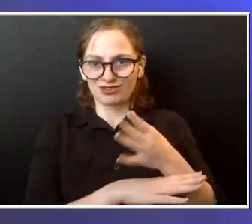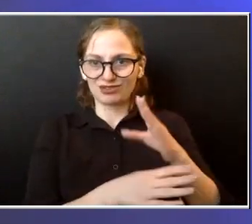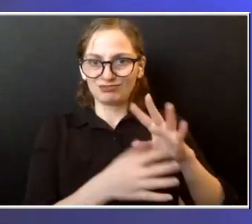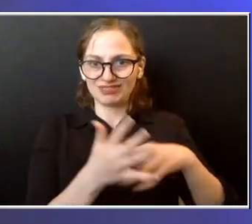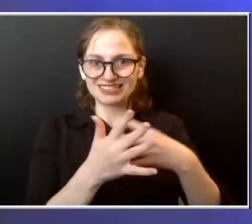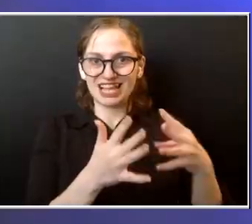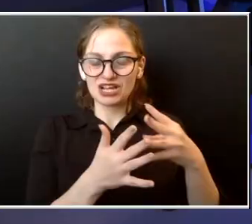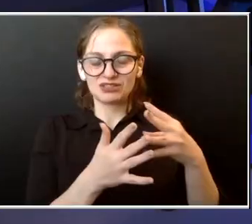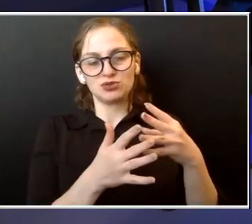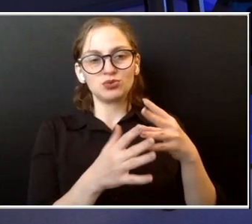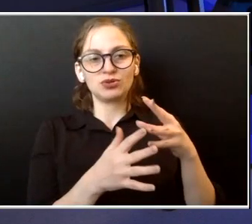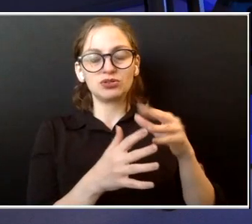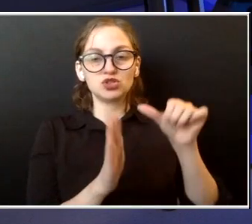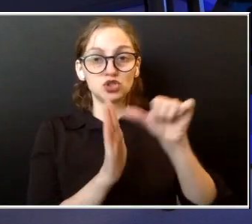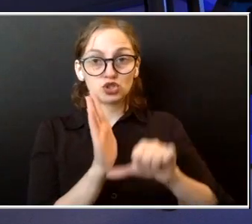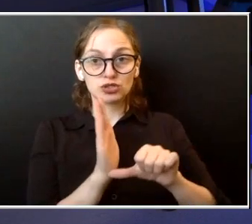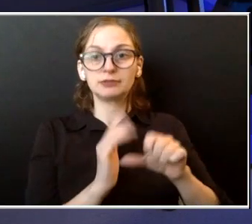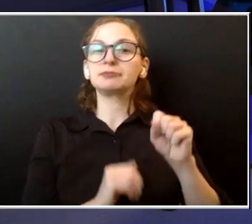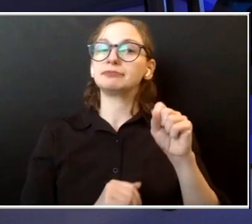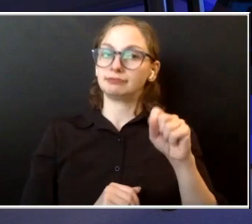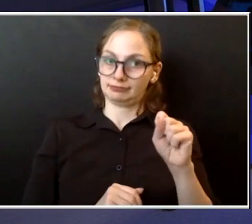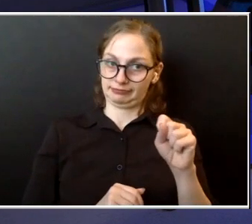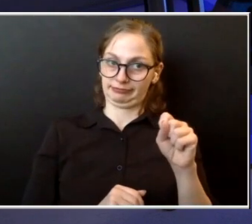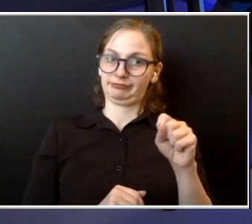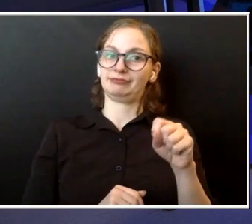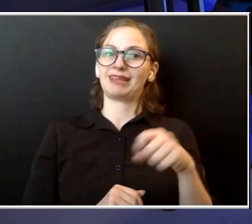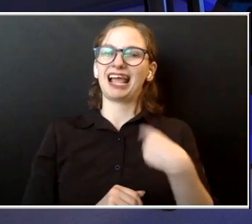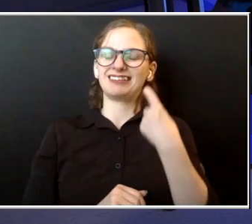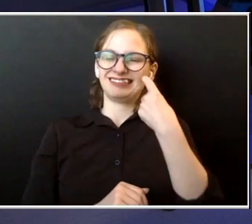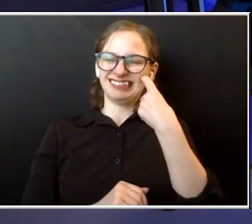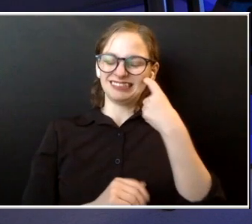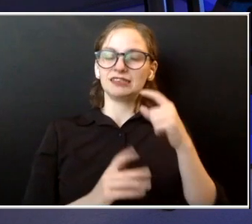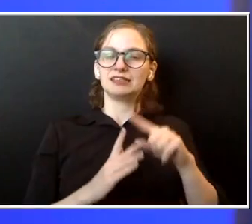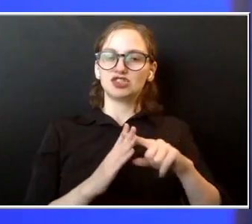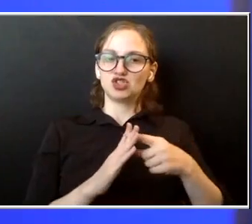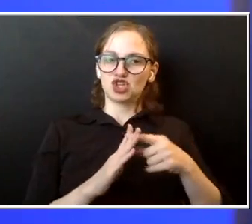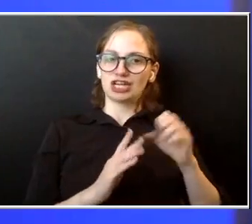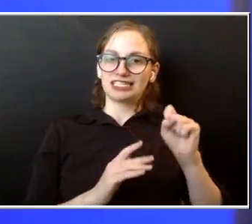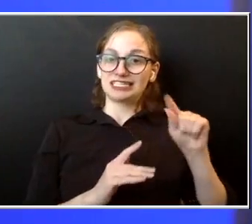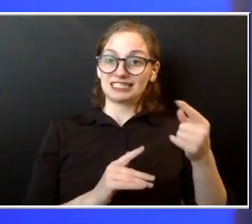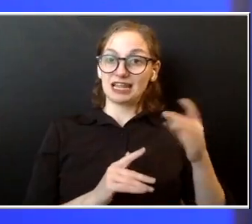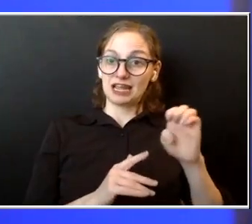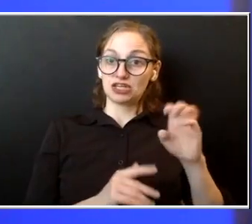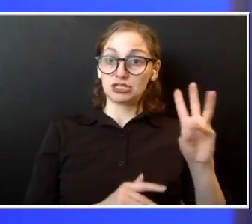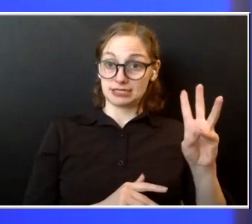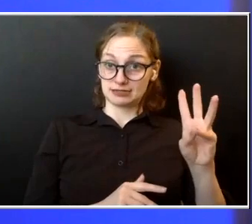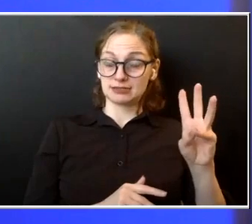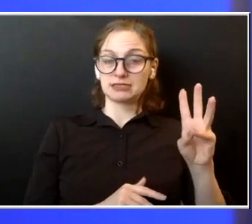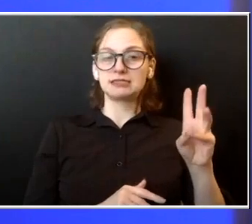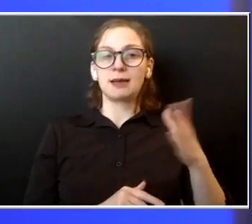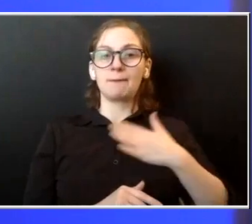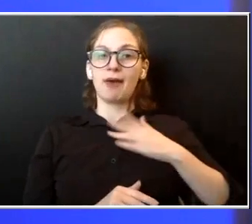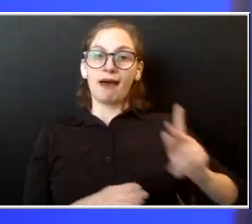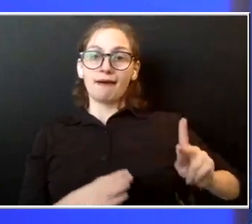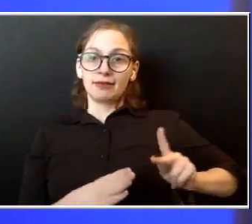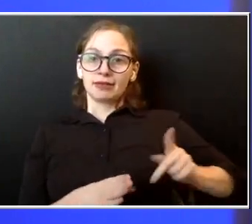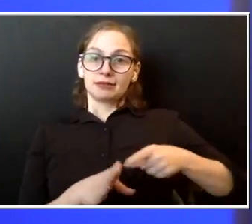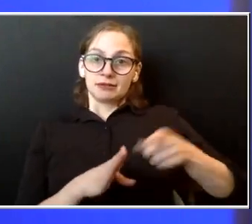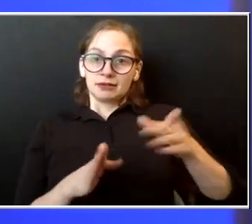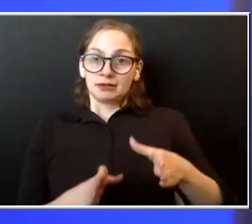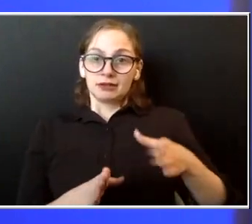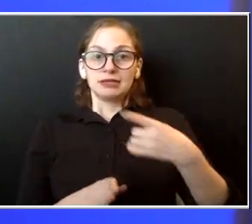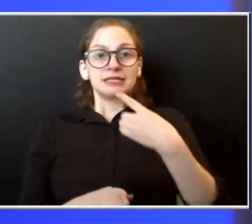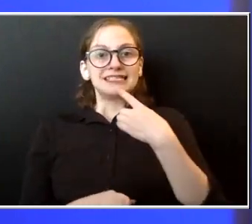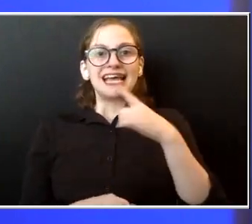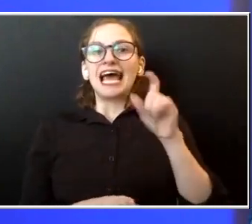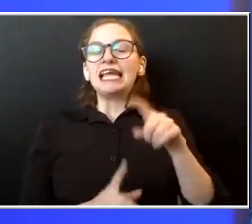was close. down to 10. So I just started stage 6, and my nephrologist said, I need to port you. And I go, what can